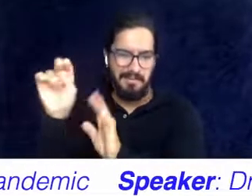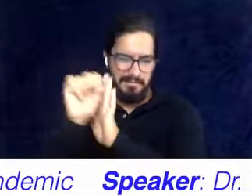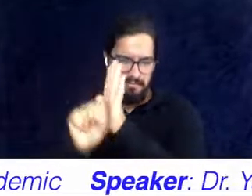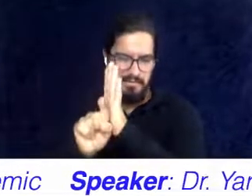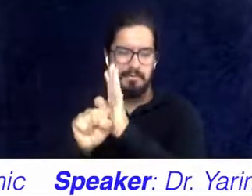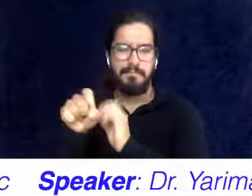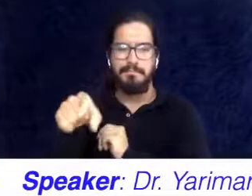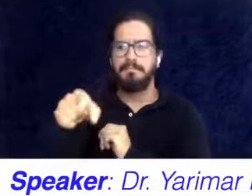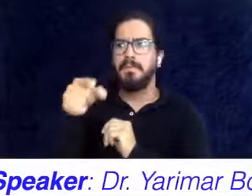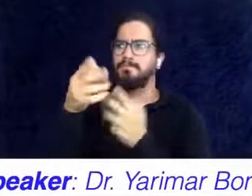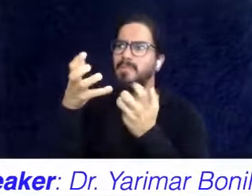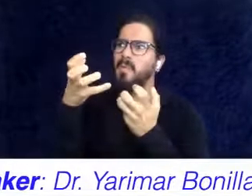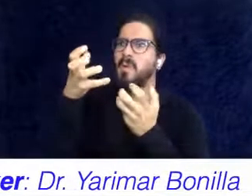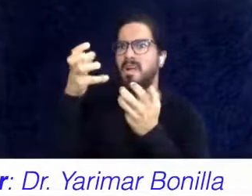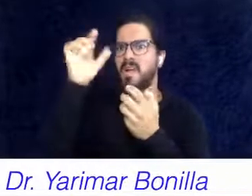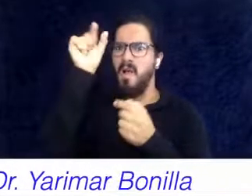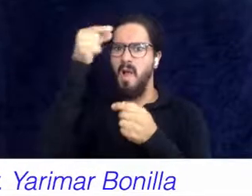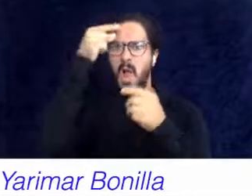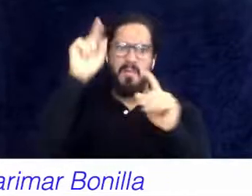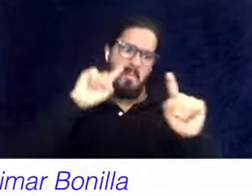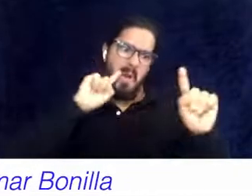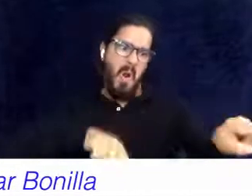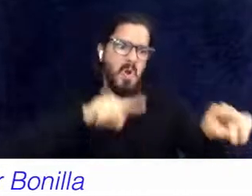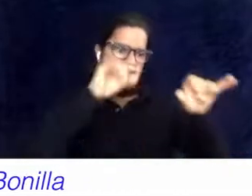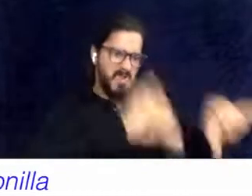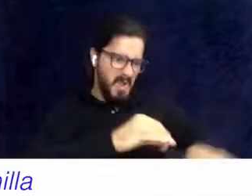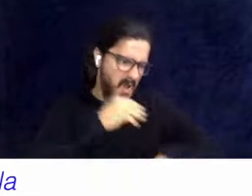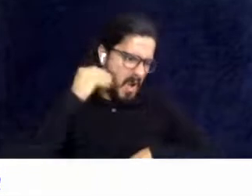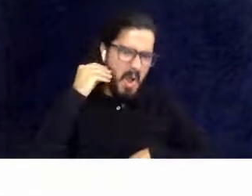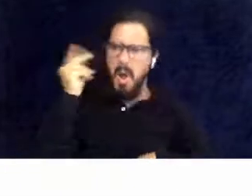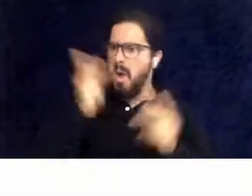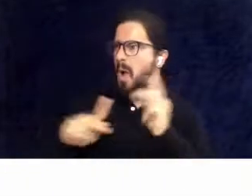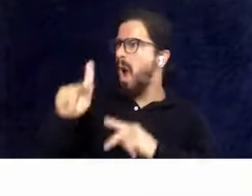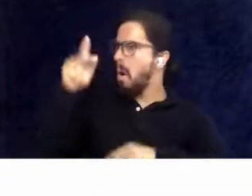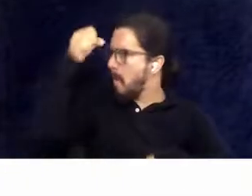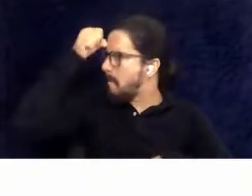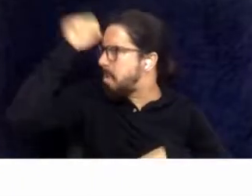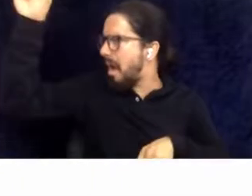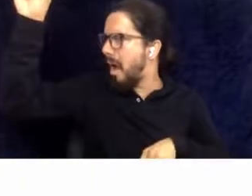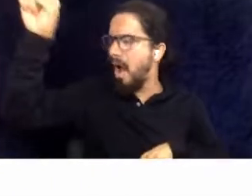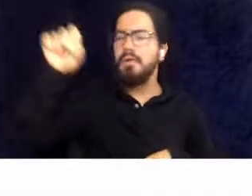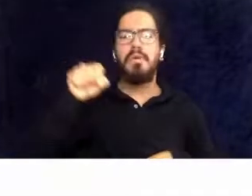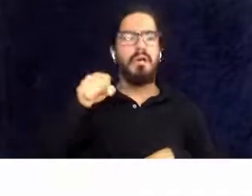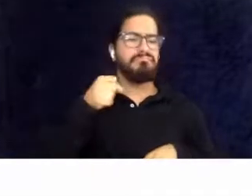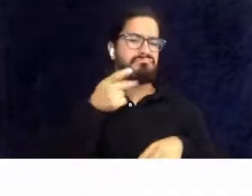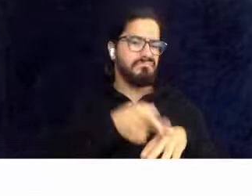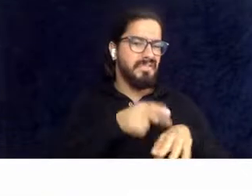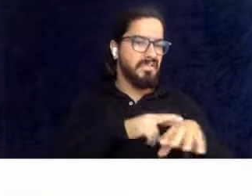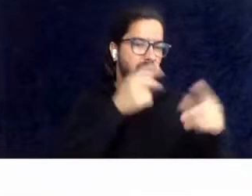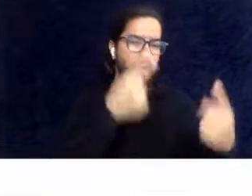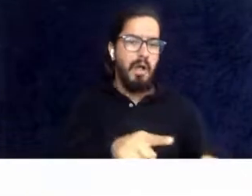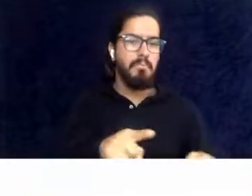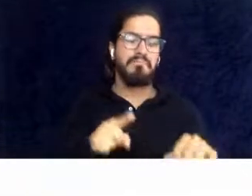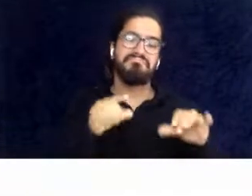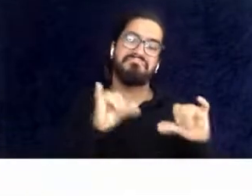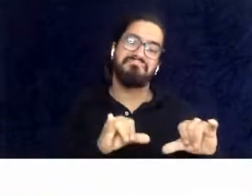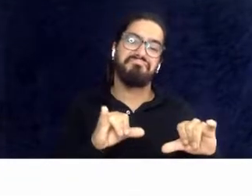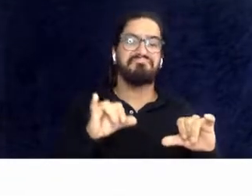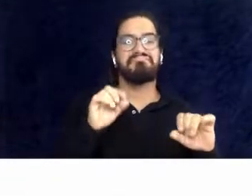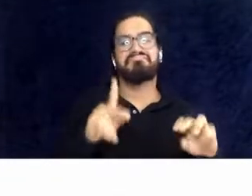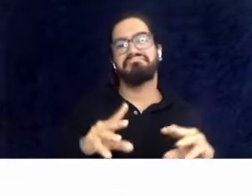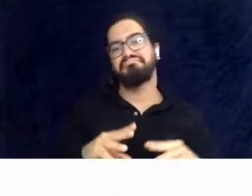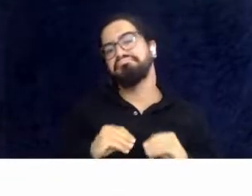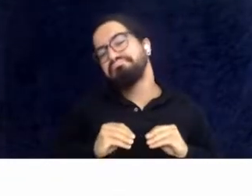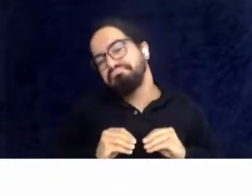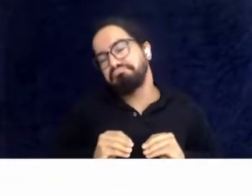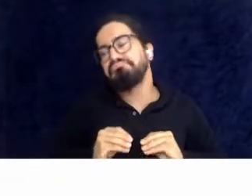from protection from a pandemic. People here acataron, the mandates of the government. And I